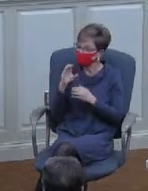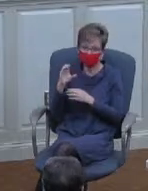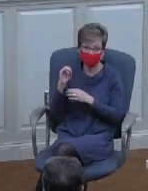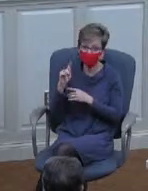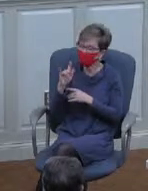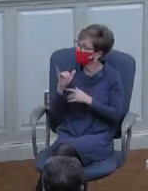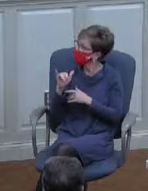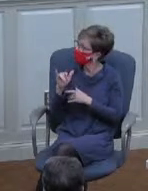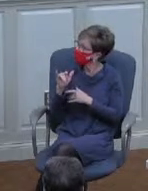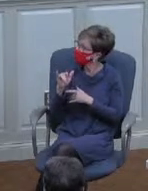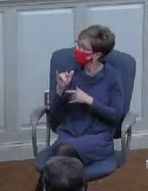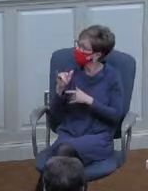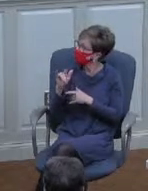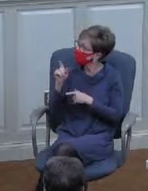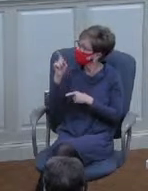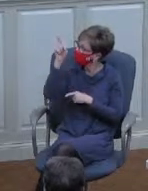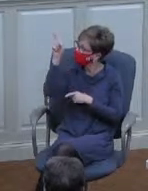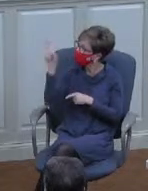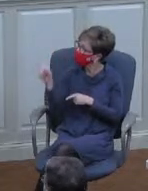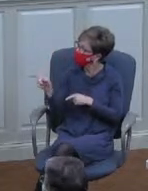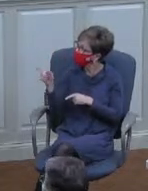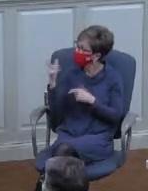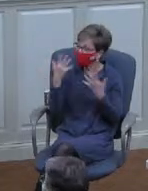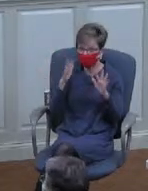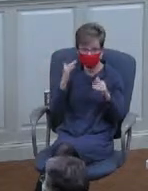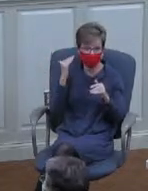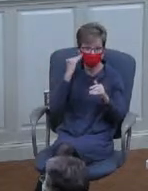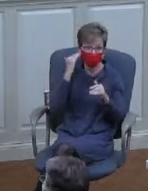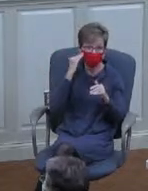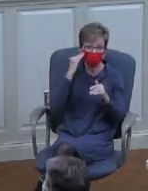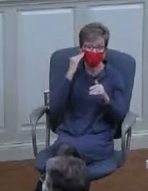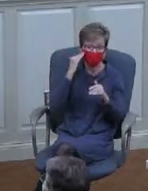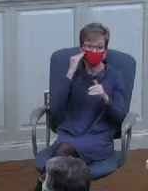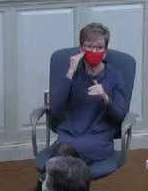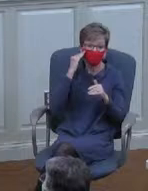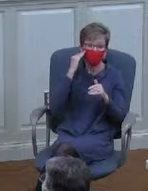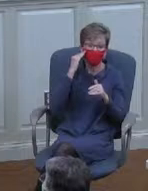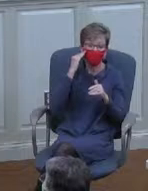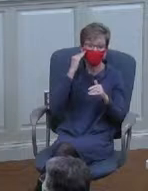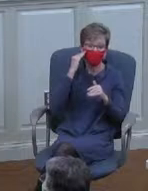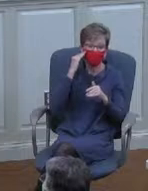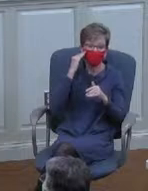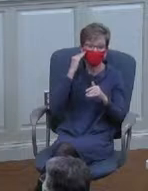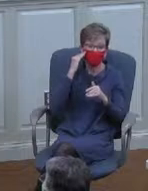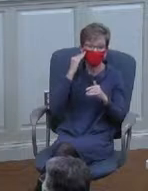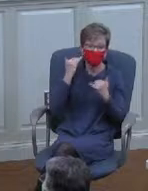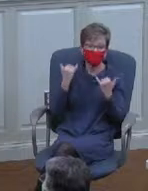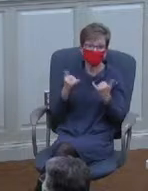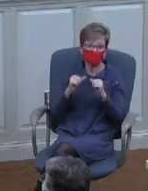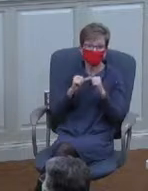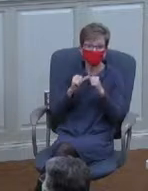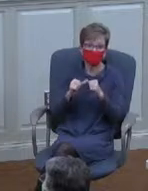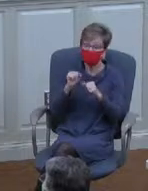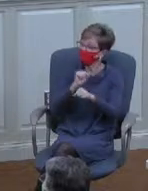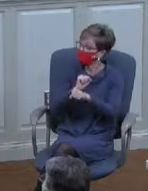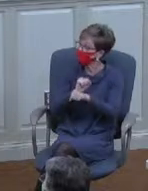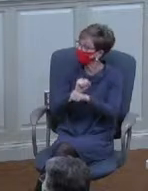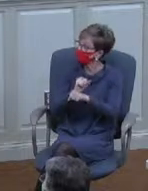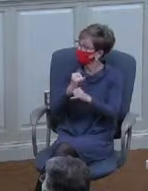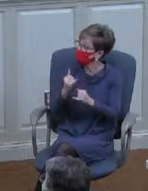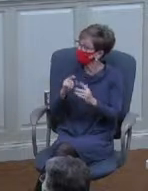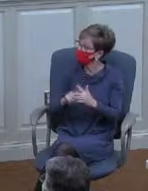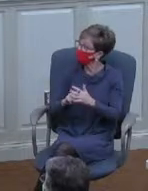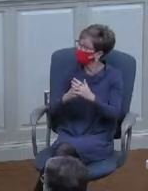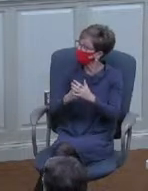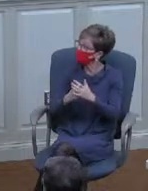towards Perryville area. You all may be aware of the ongoing work that started